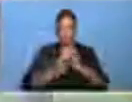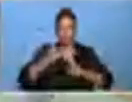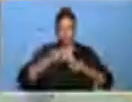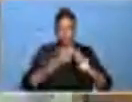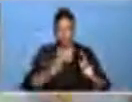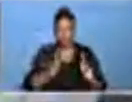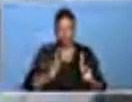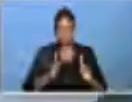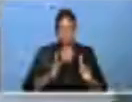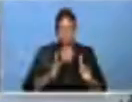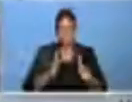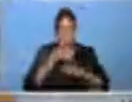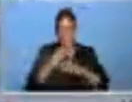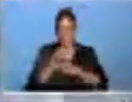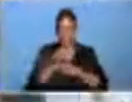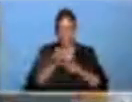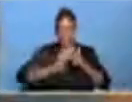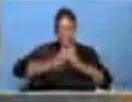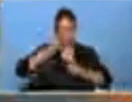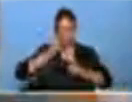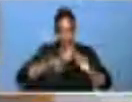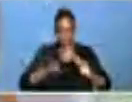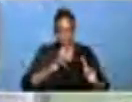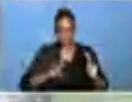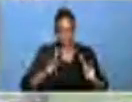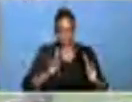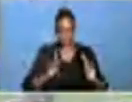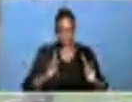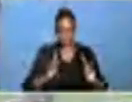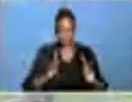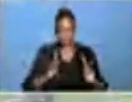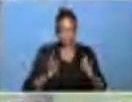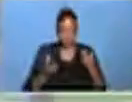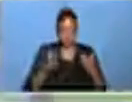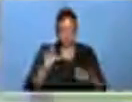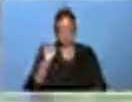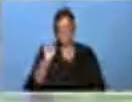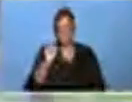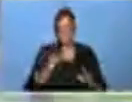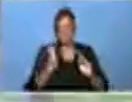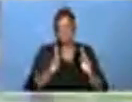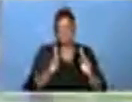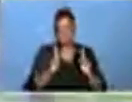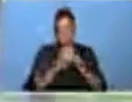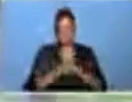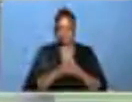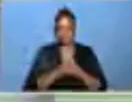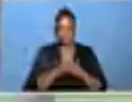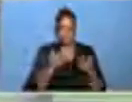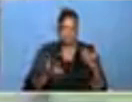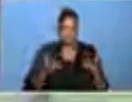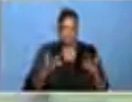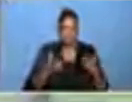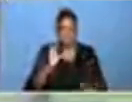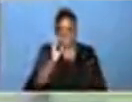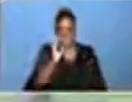tell that the majority is up to 20 people. So if there are 18